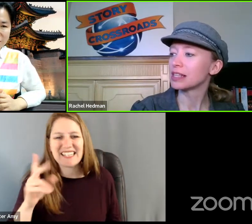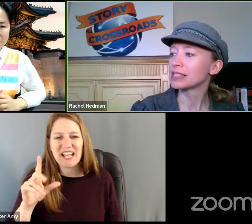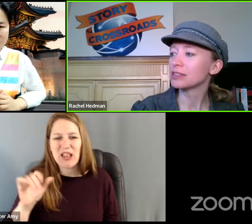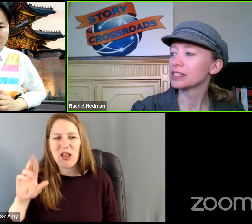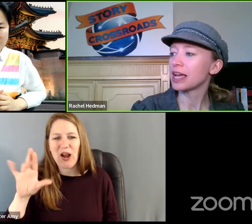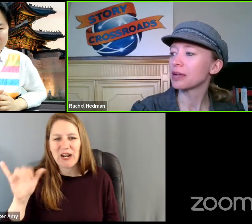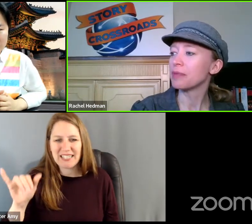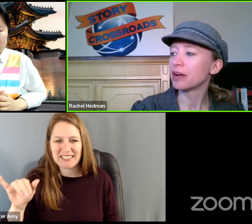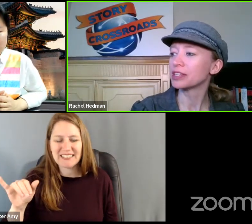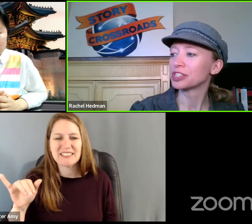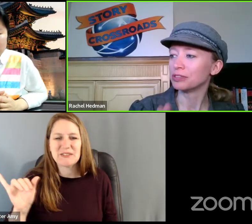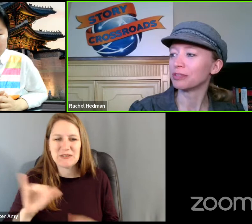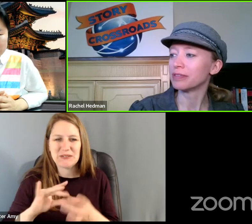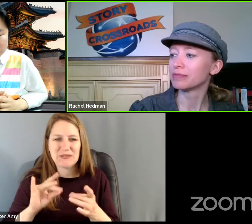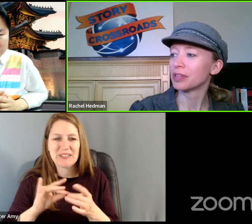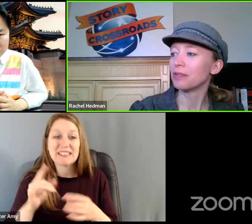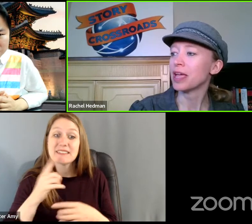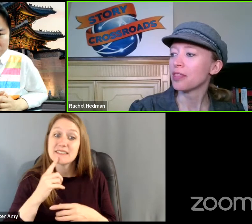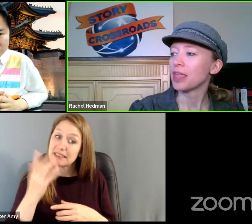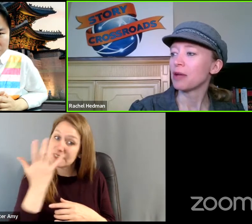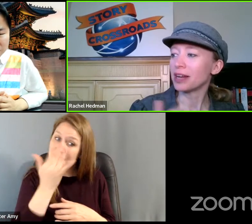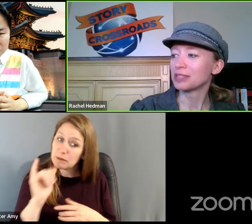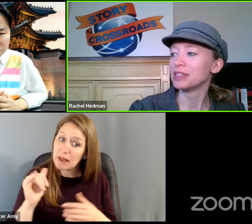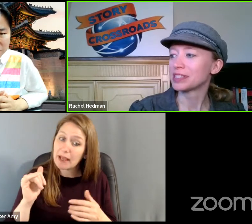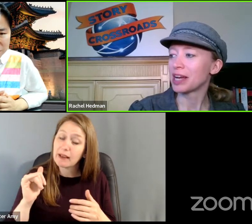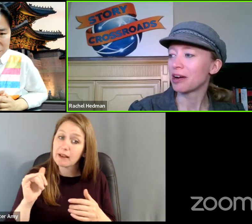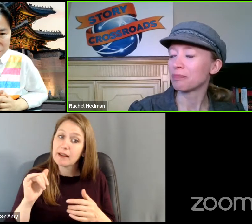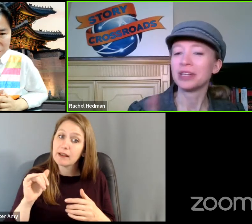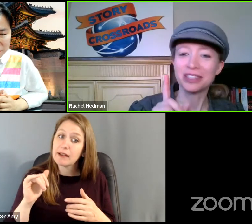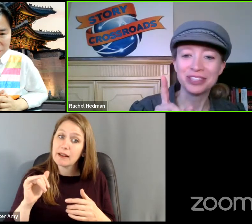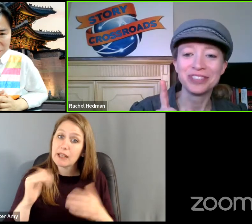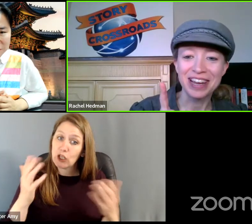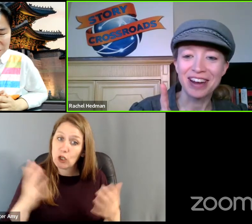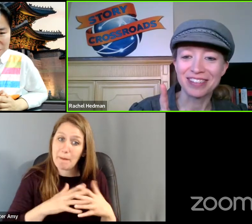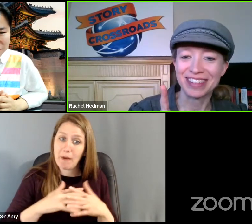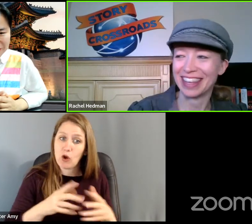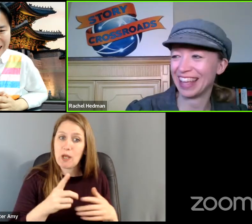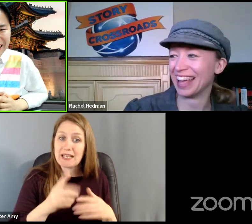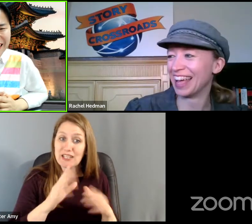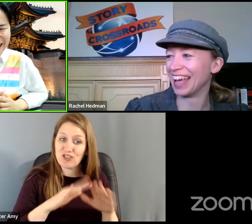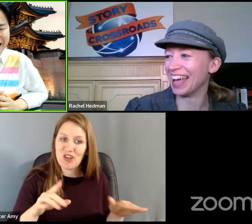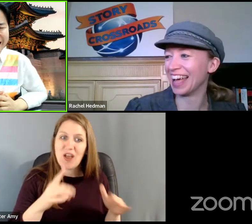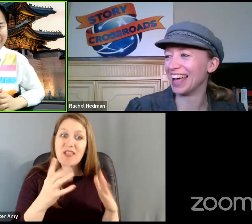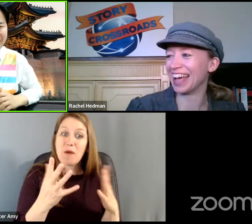is it sounds like American children. So they want to be scared, but not too scared.